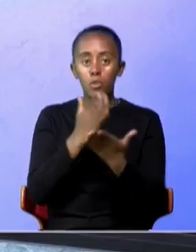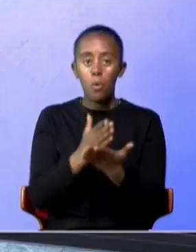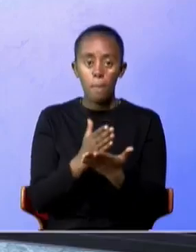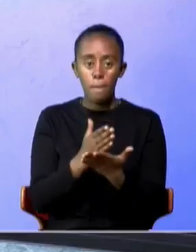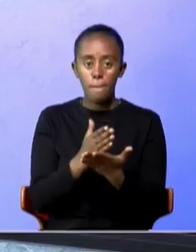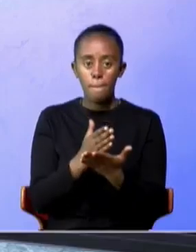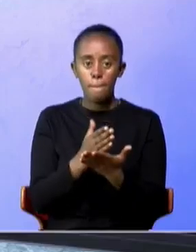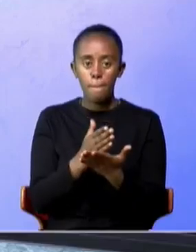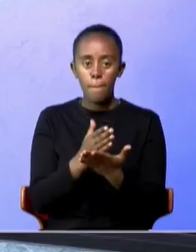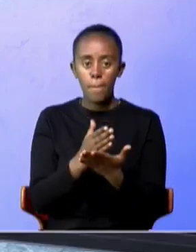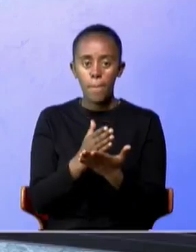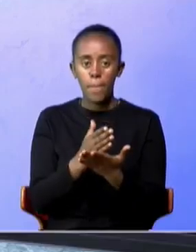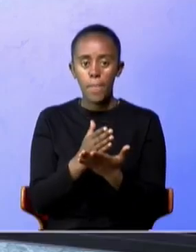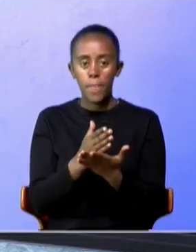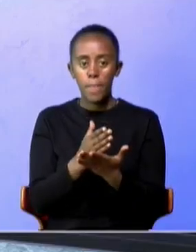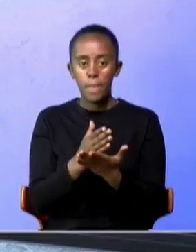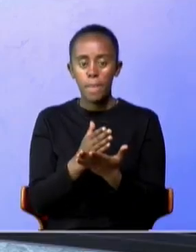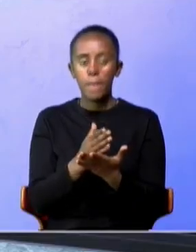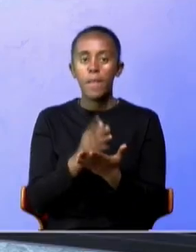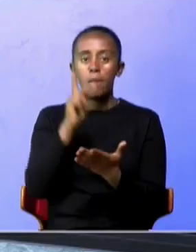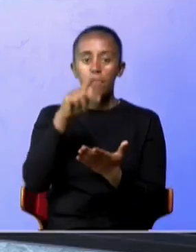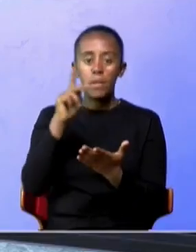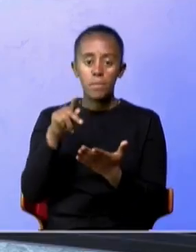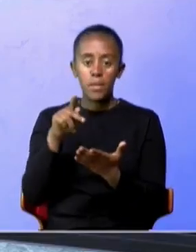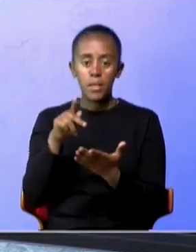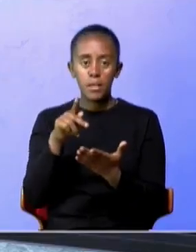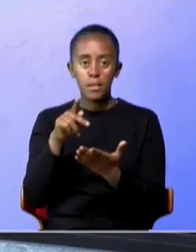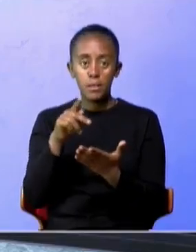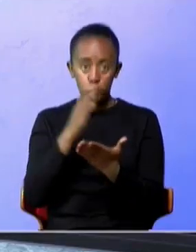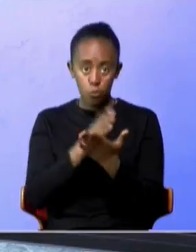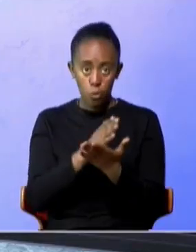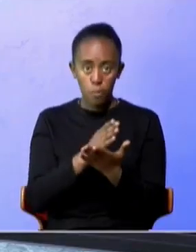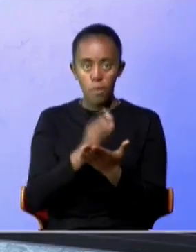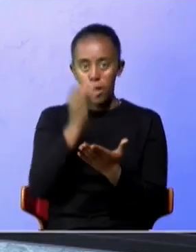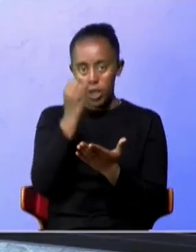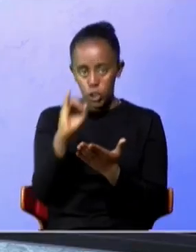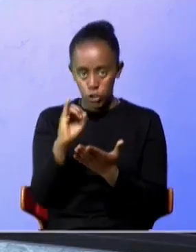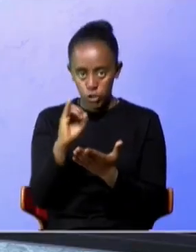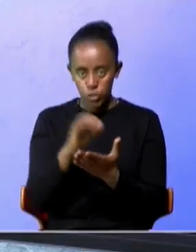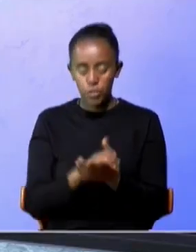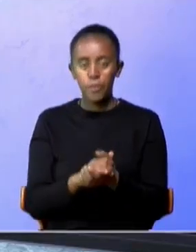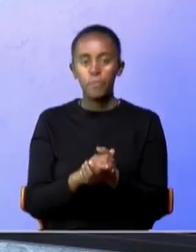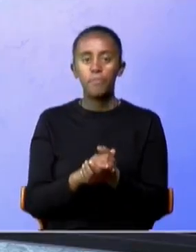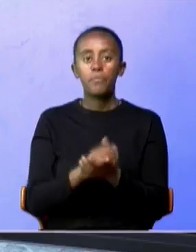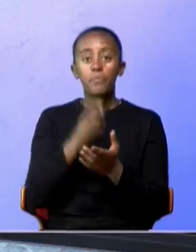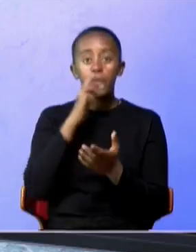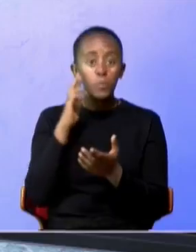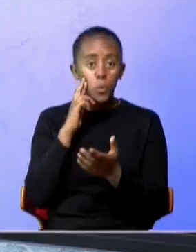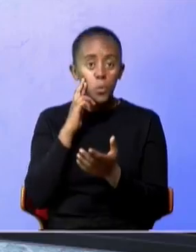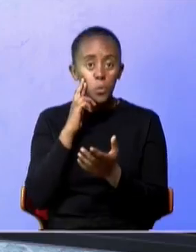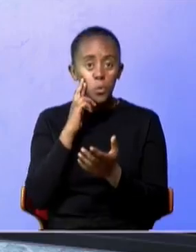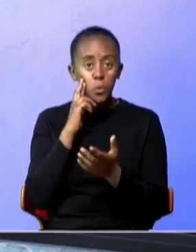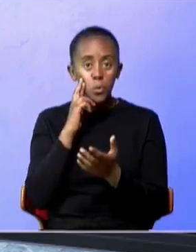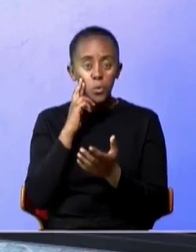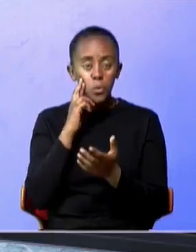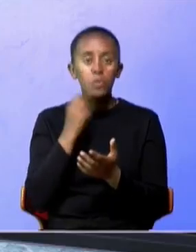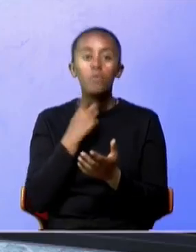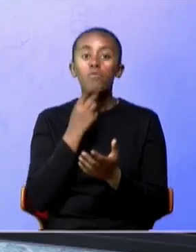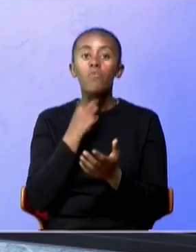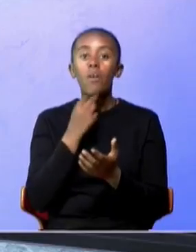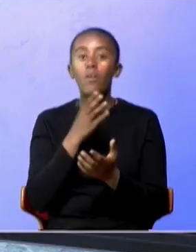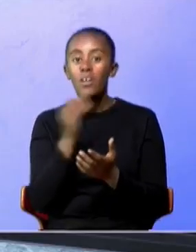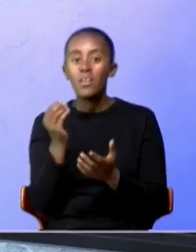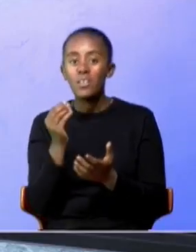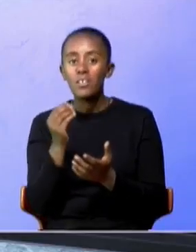we add double P and we add ing. Because of the vowel and